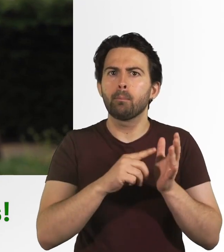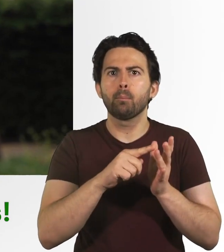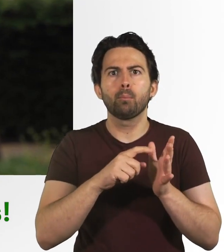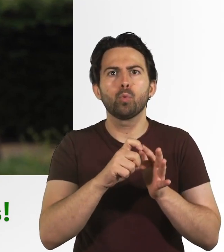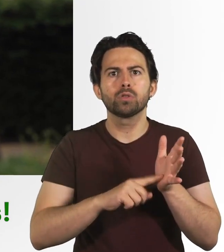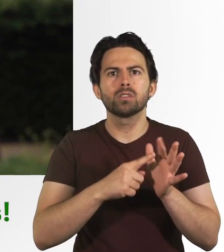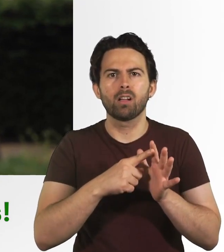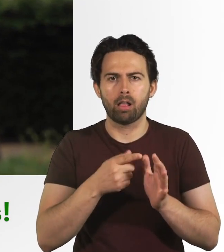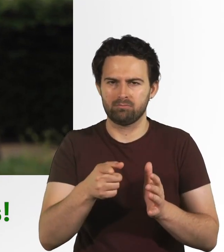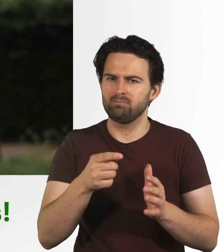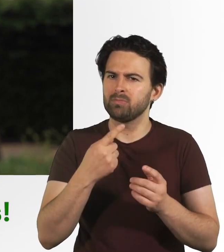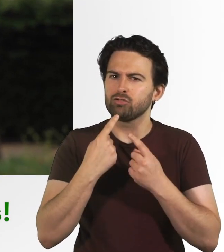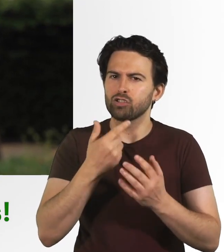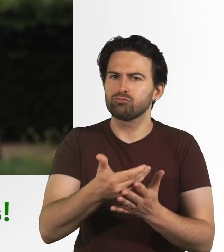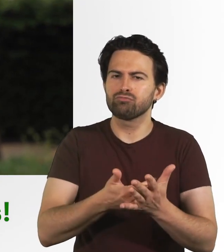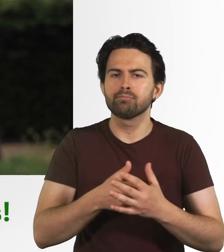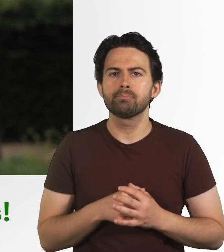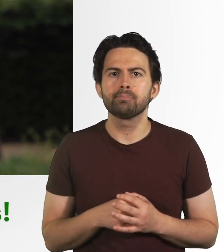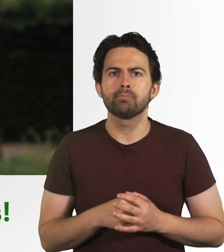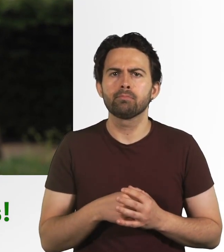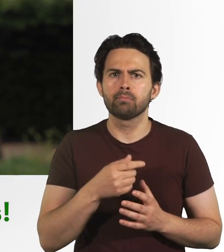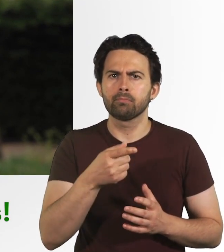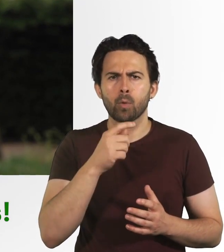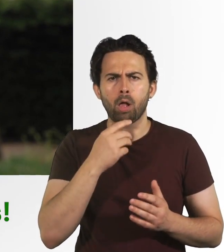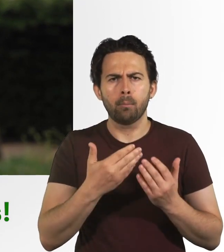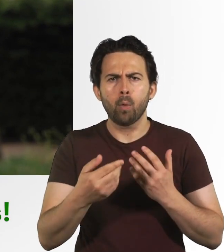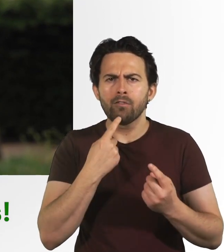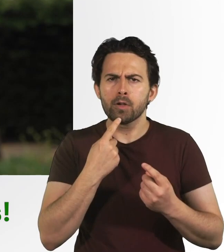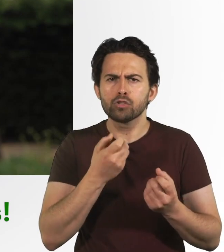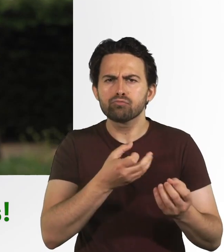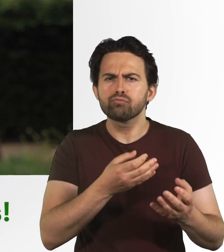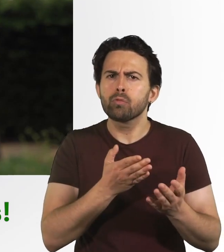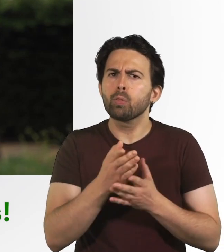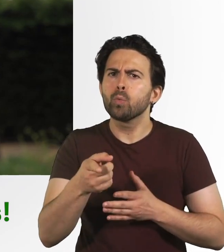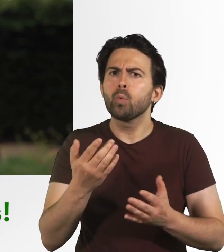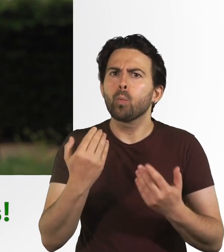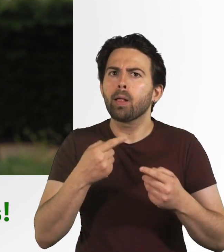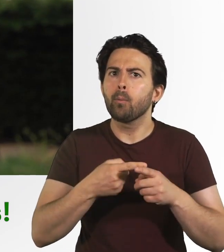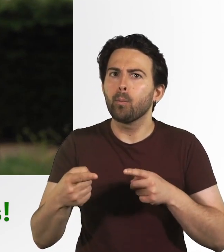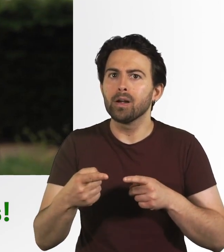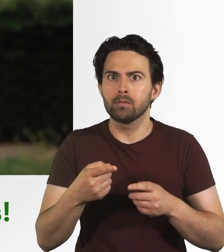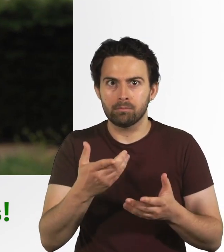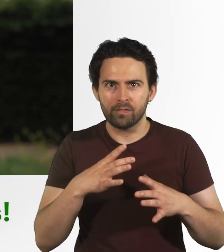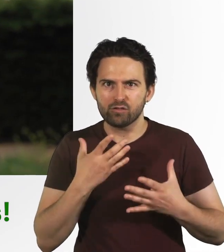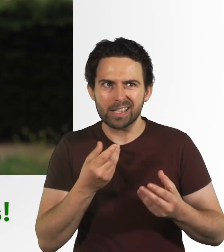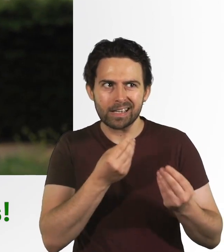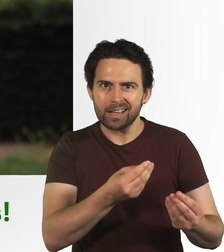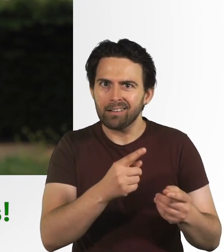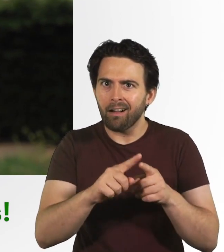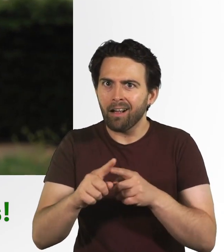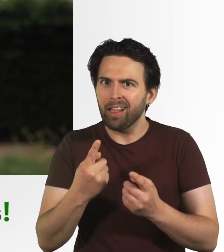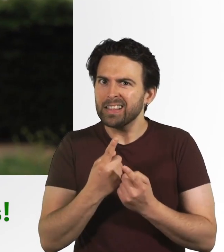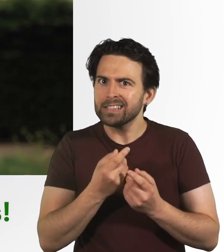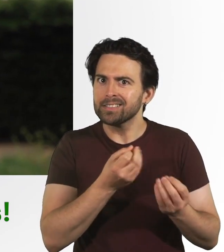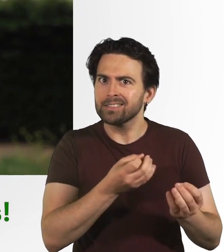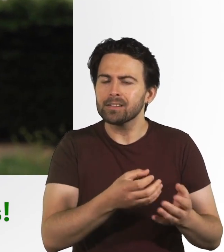your induction and student guide on Moodle. You'll also be able to find out more about what SRUC does when we meet you during Welcome Week, where